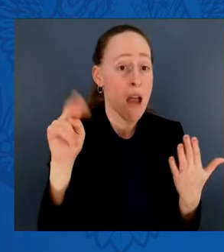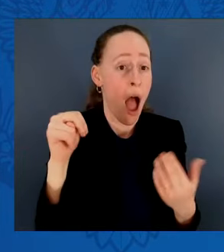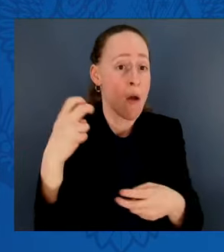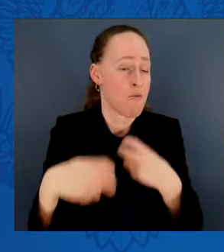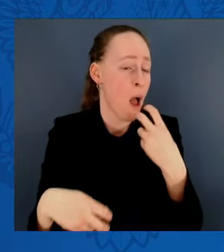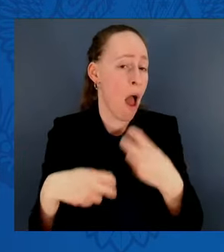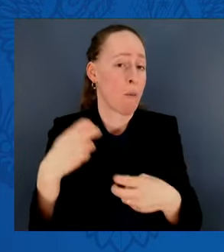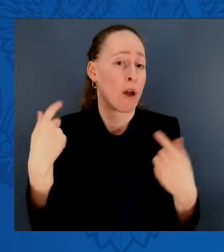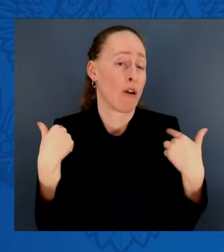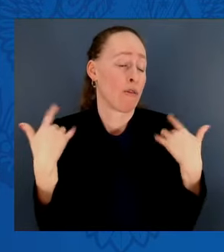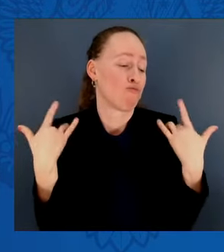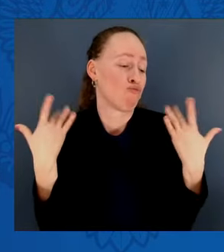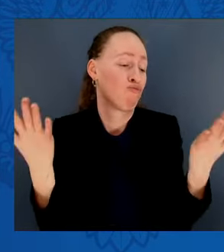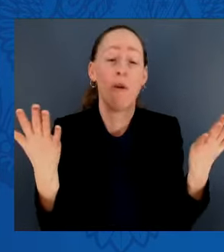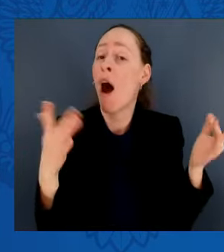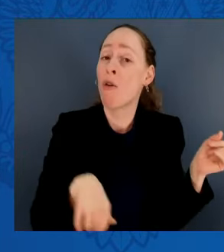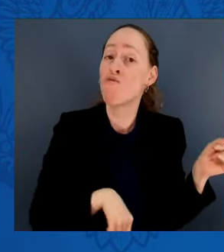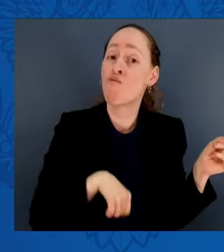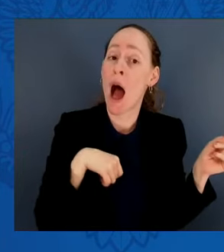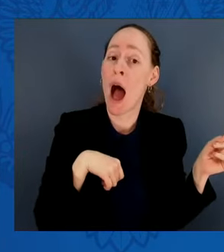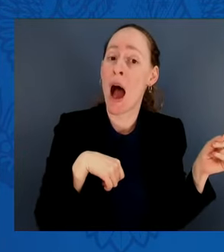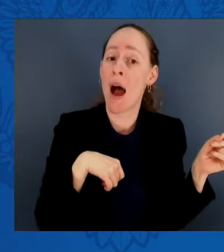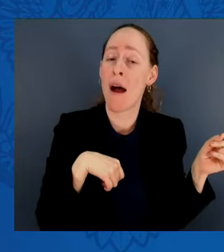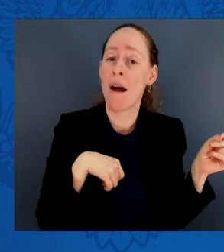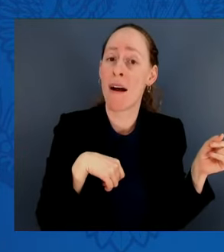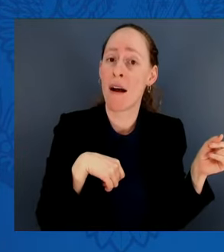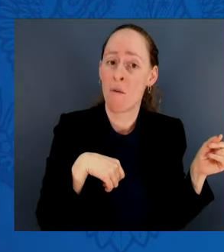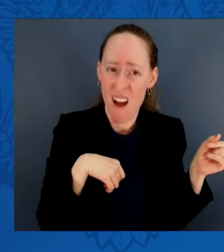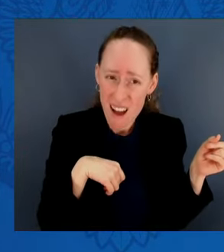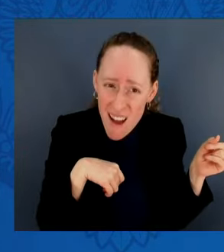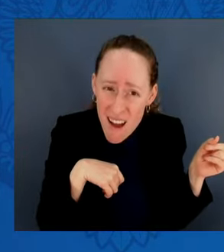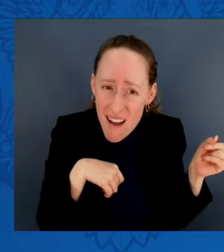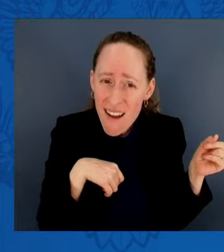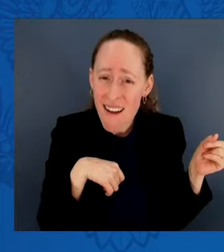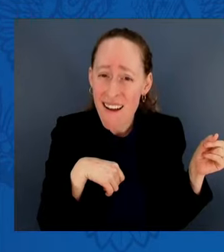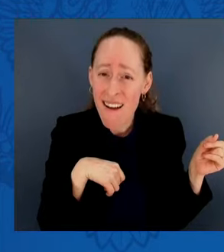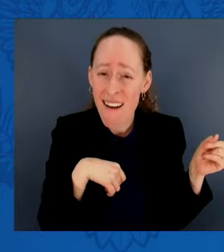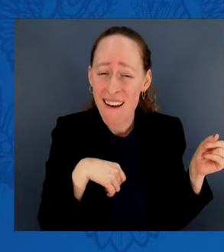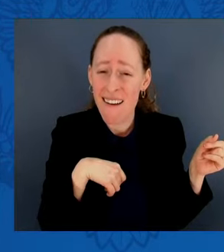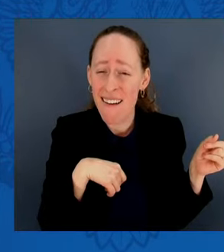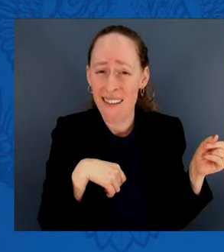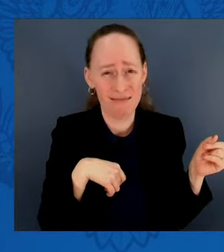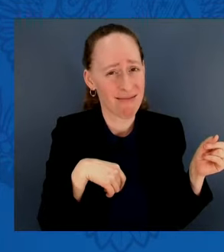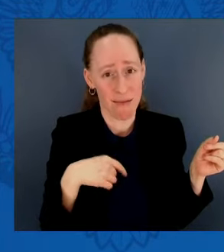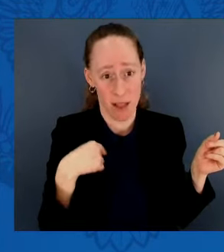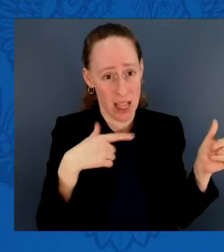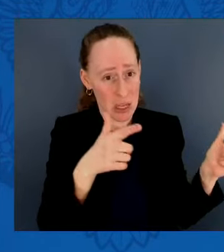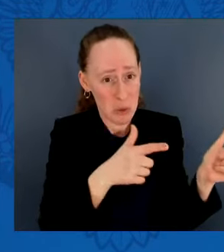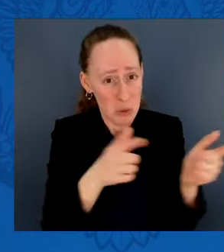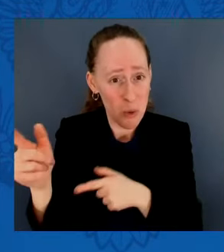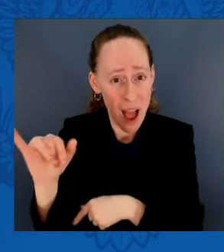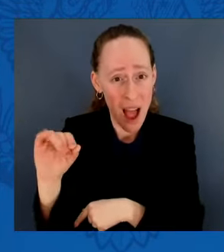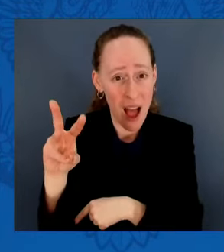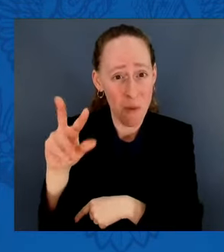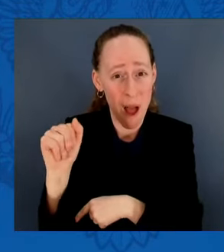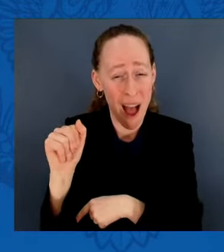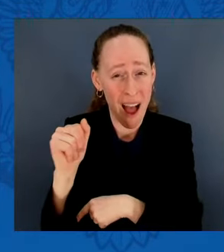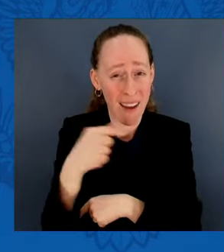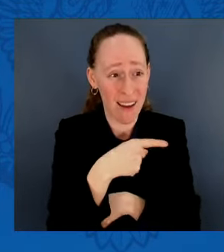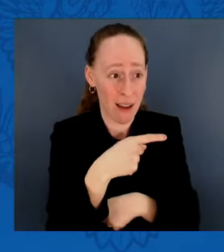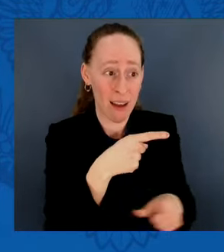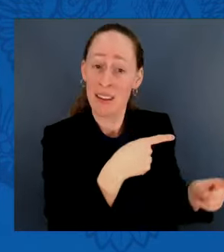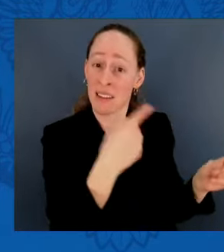After another shooting in Iowa recently, he said, when asked what to do about it, he said, just get over it. There is his